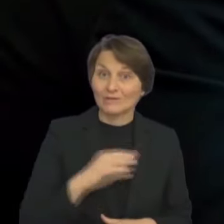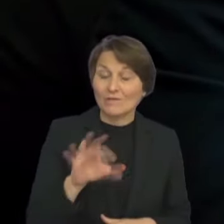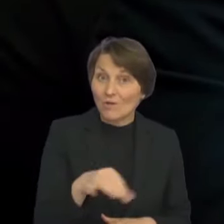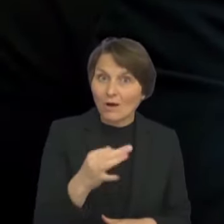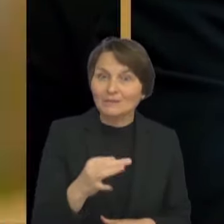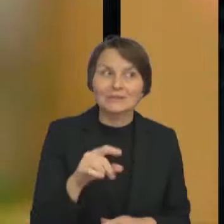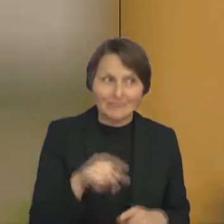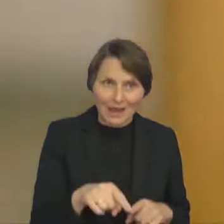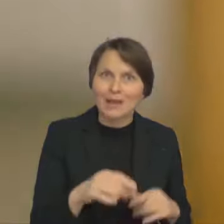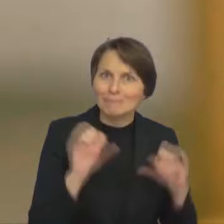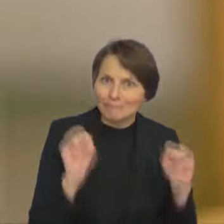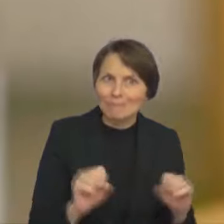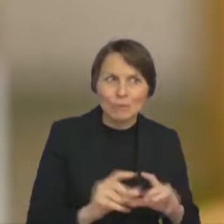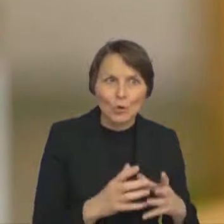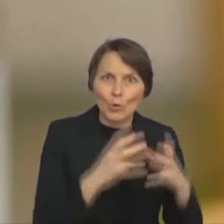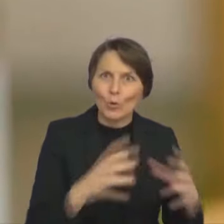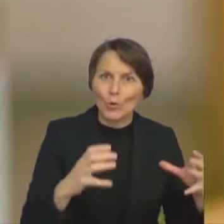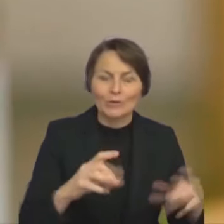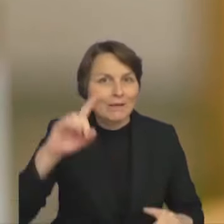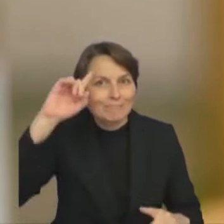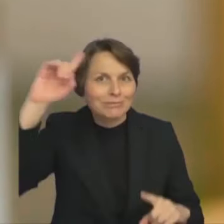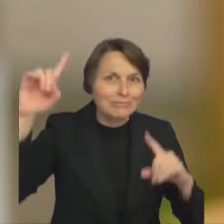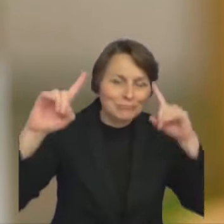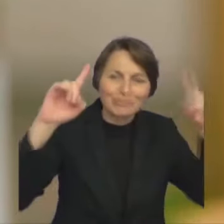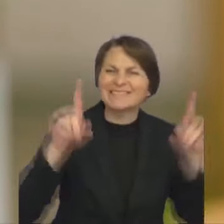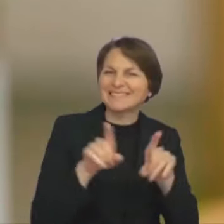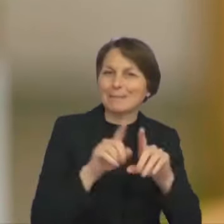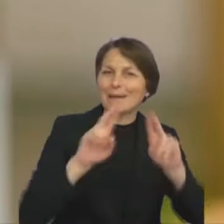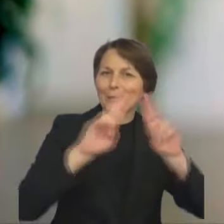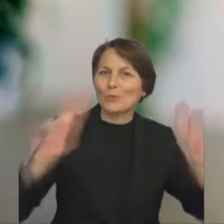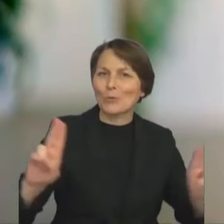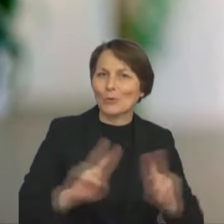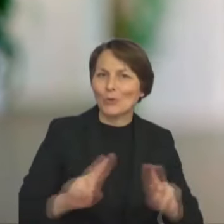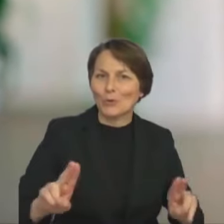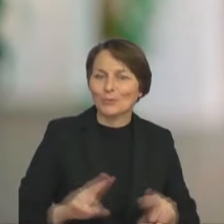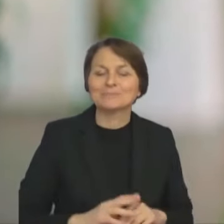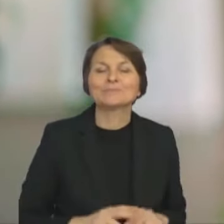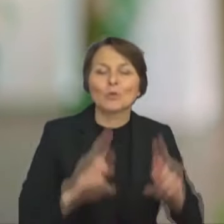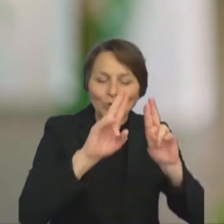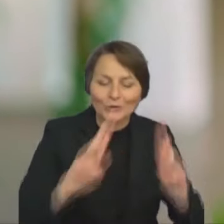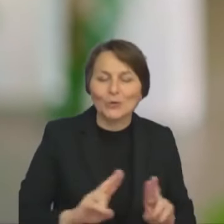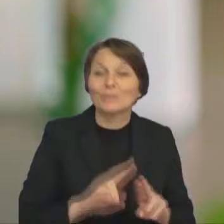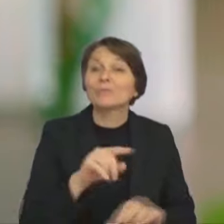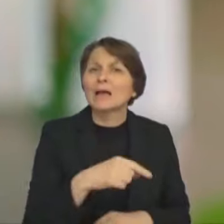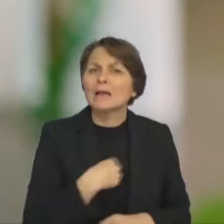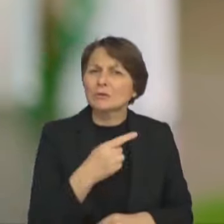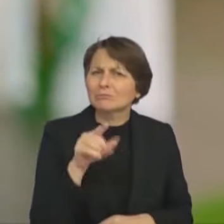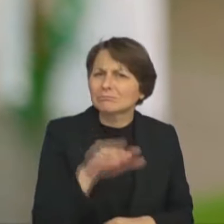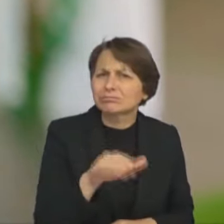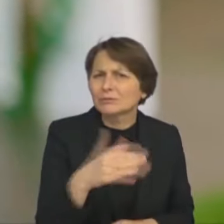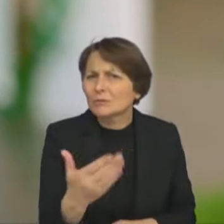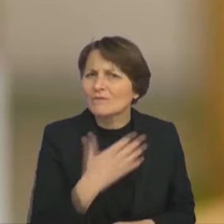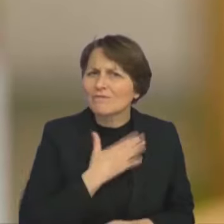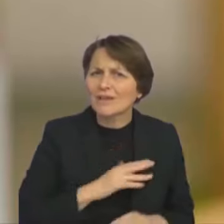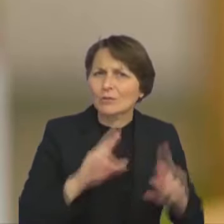innovate, a bit like Renault. What's your perception of Renault? For me, Renault is first and foremost about my childhood. Little by little,